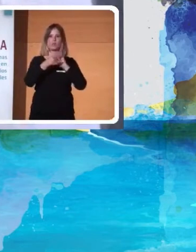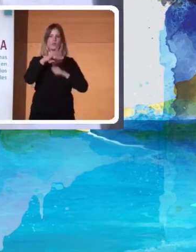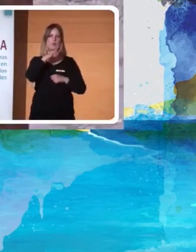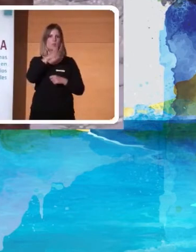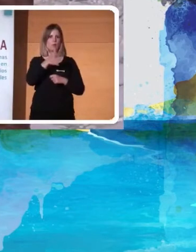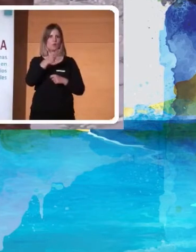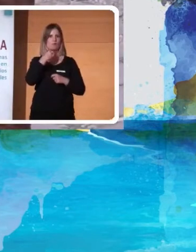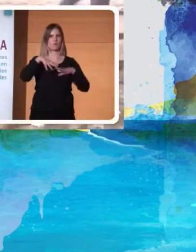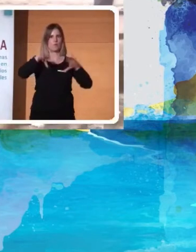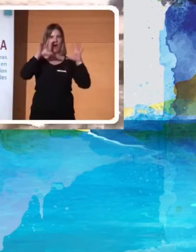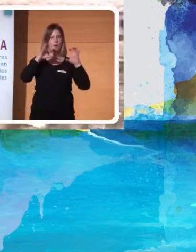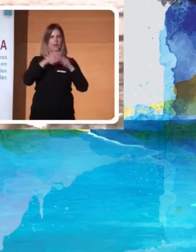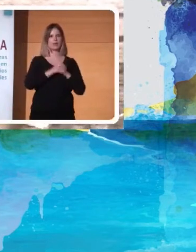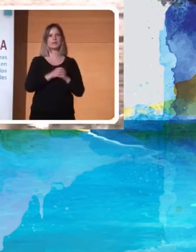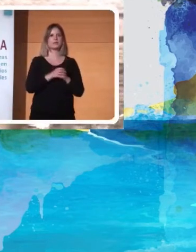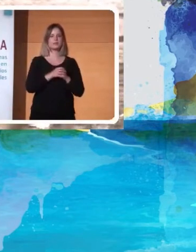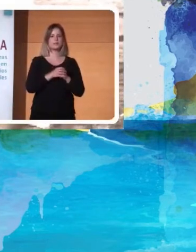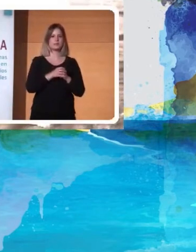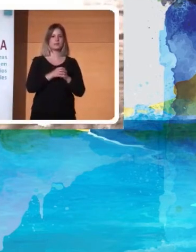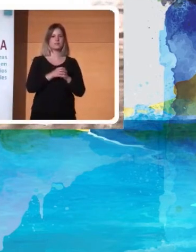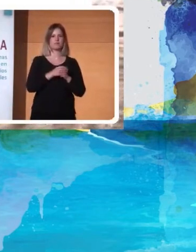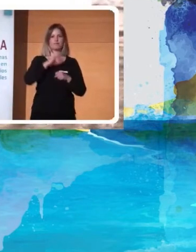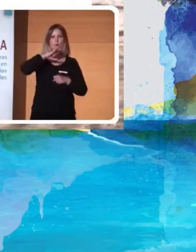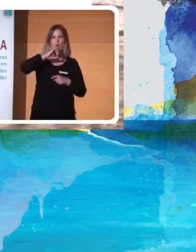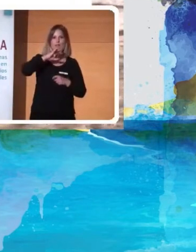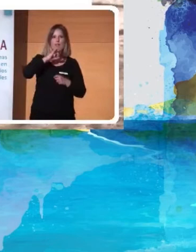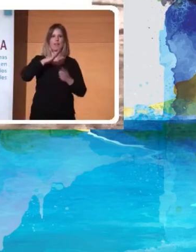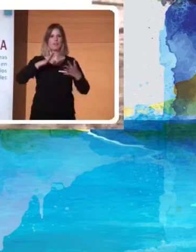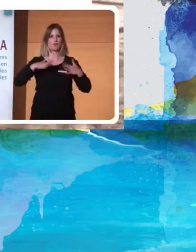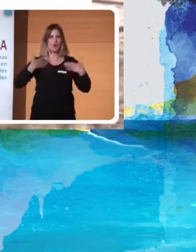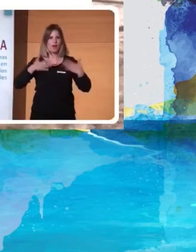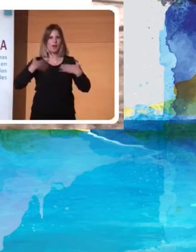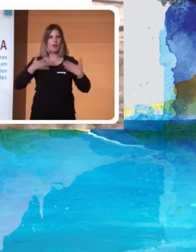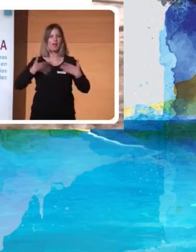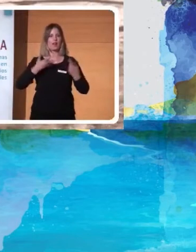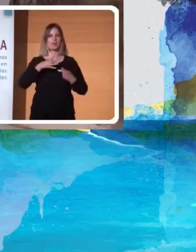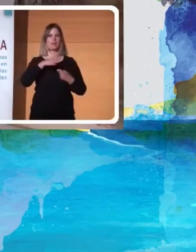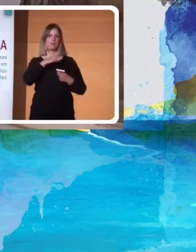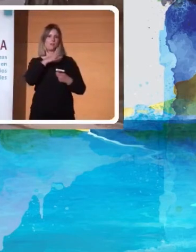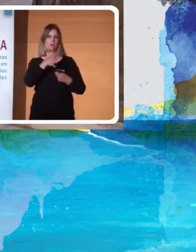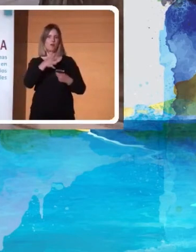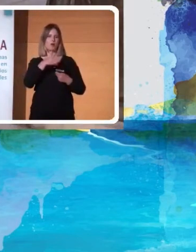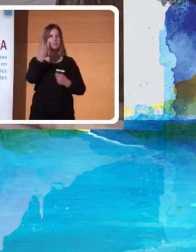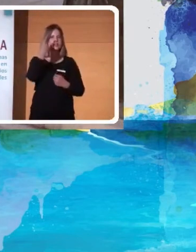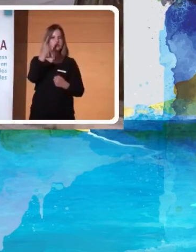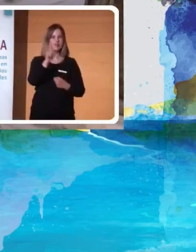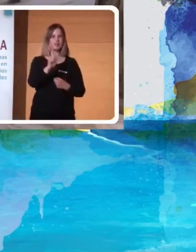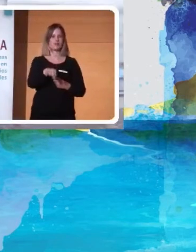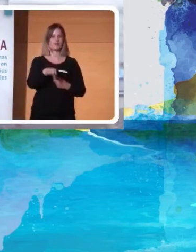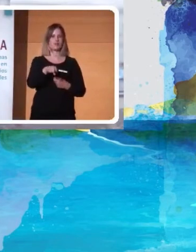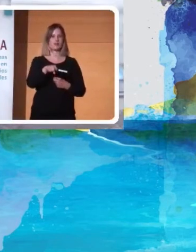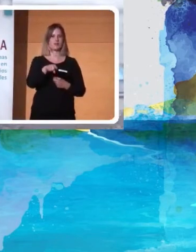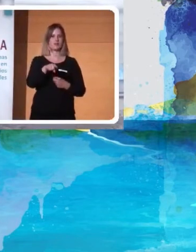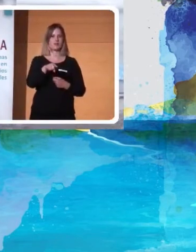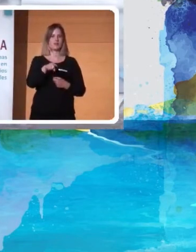feel happy and content to be independent and autonomous. Happy, showing my